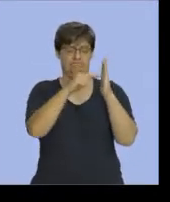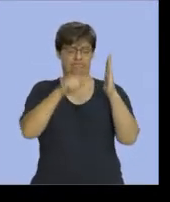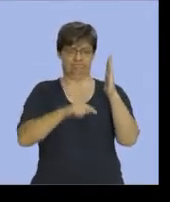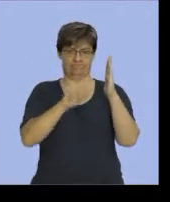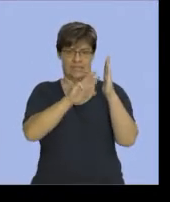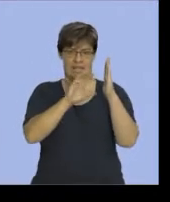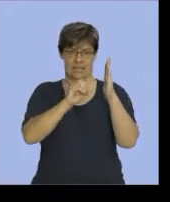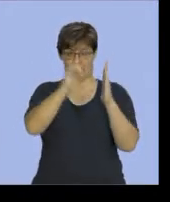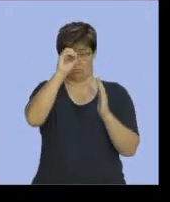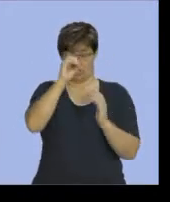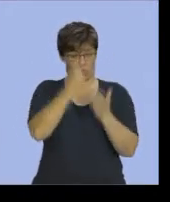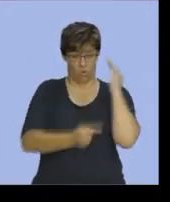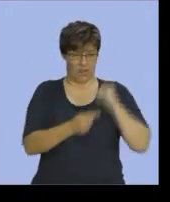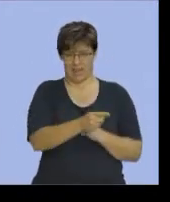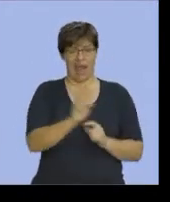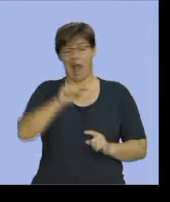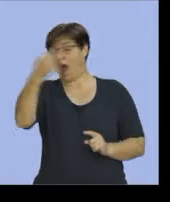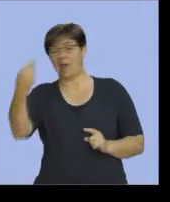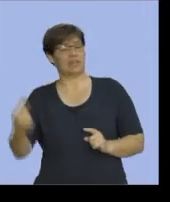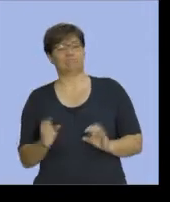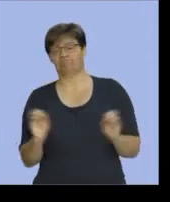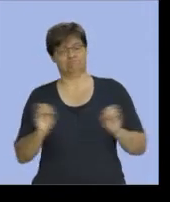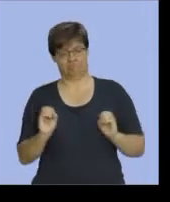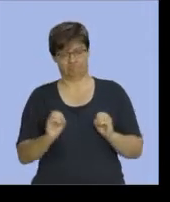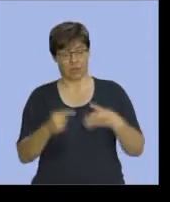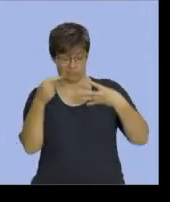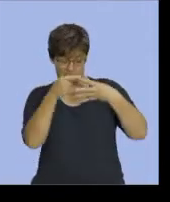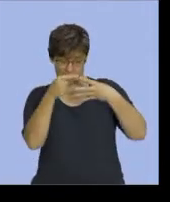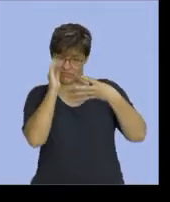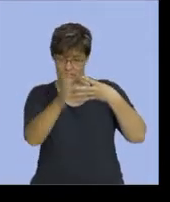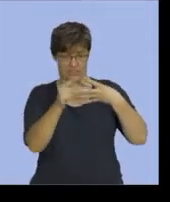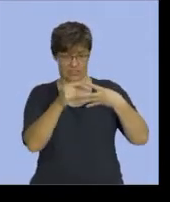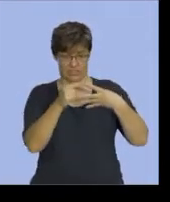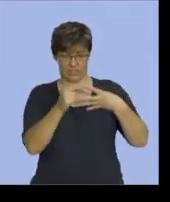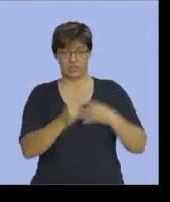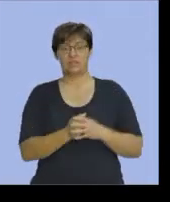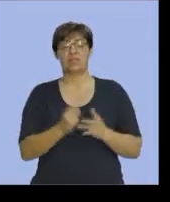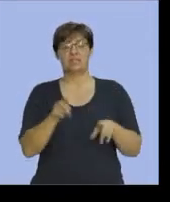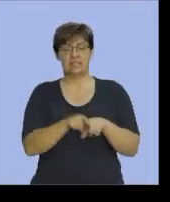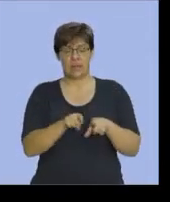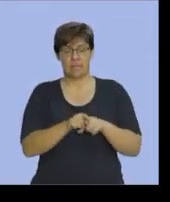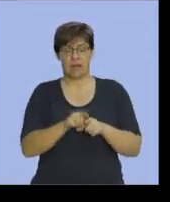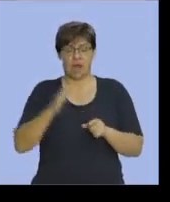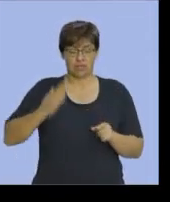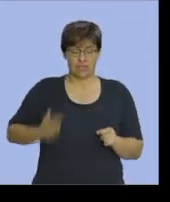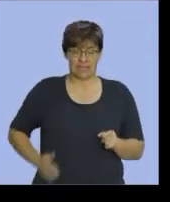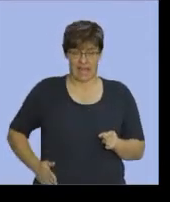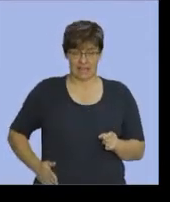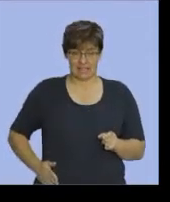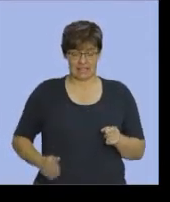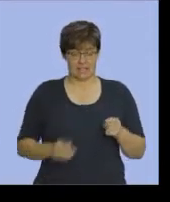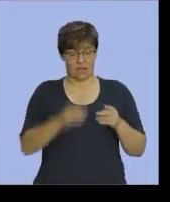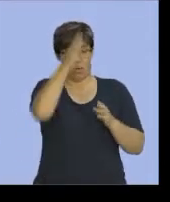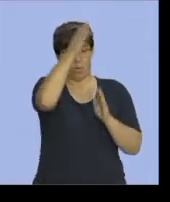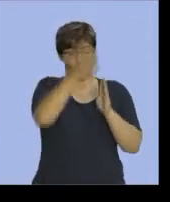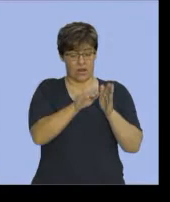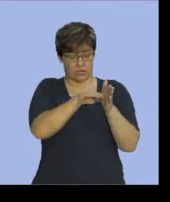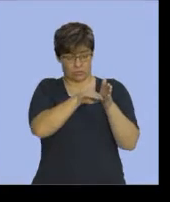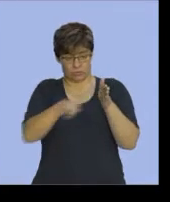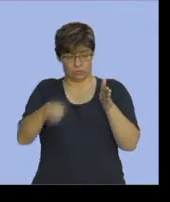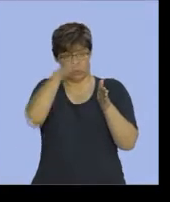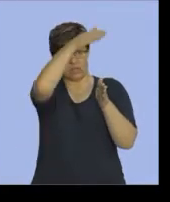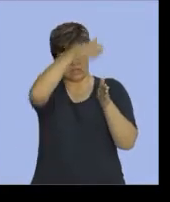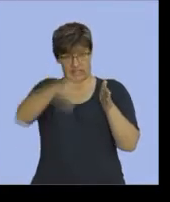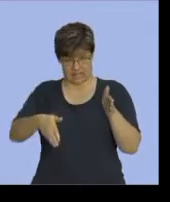other triangle. Also, it describes the relationship between the three sides of a right-angled